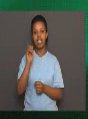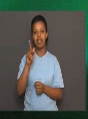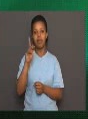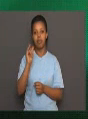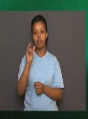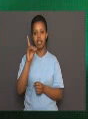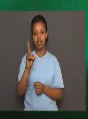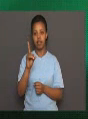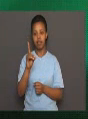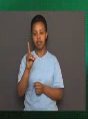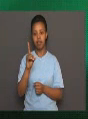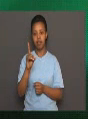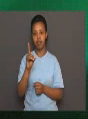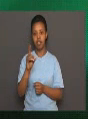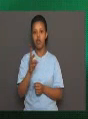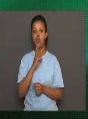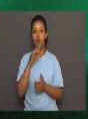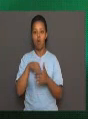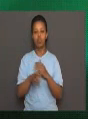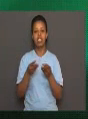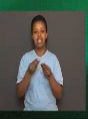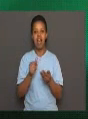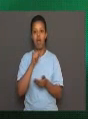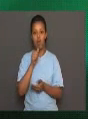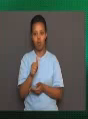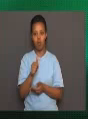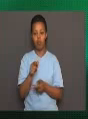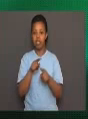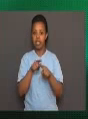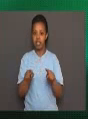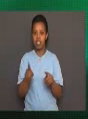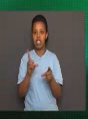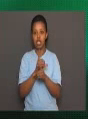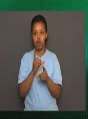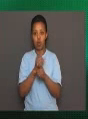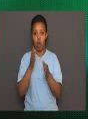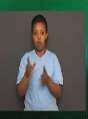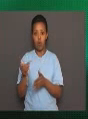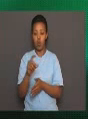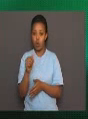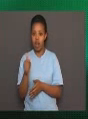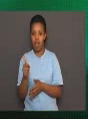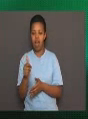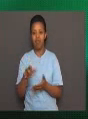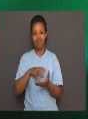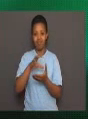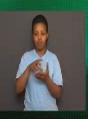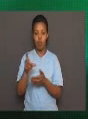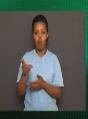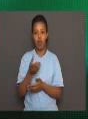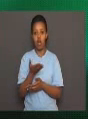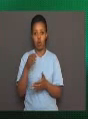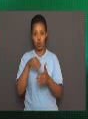are insoluble in water, but soluble in other organic solvents.